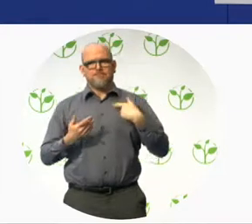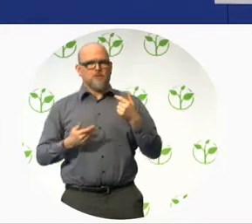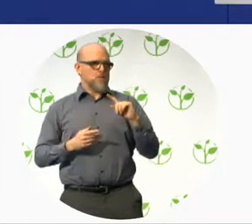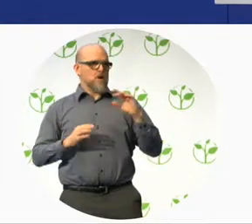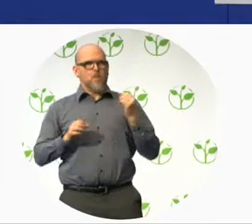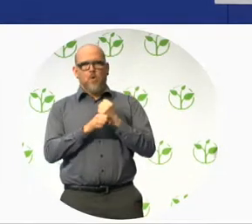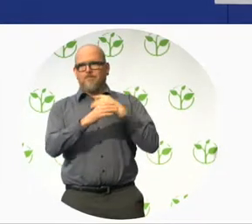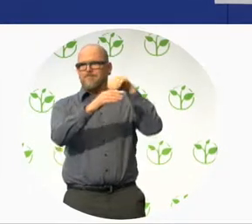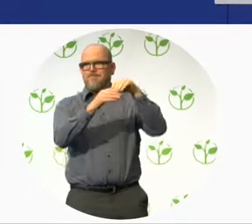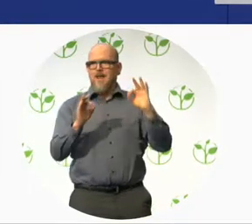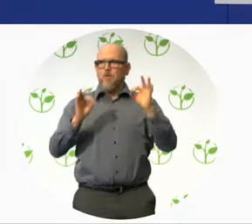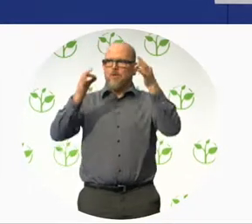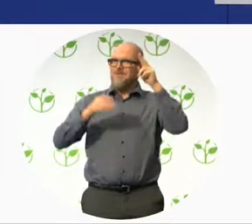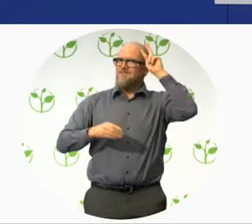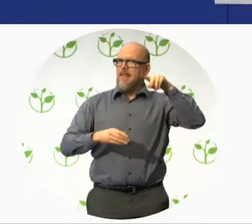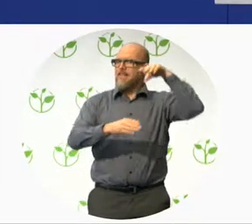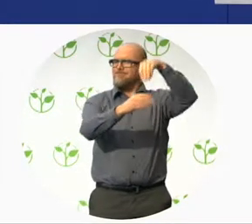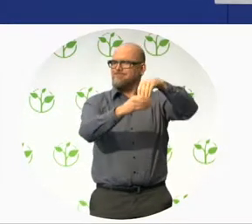detect a British accent.